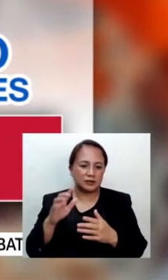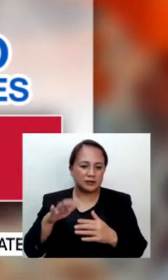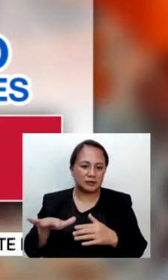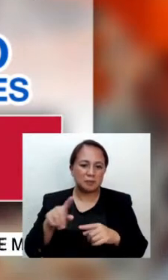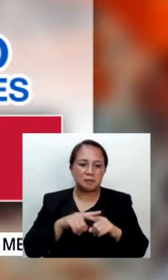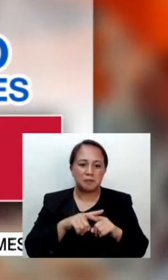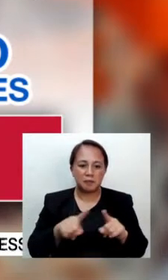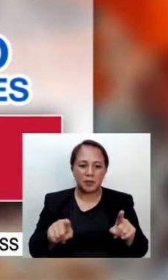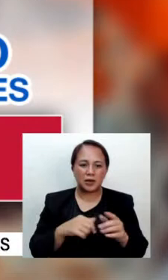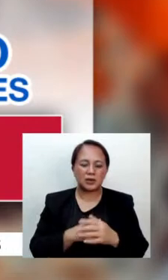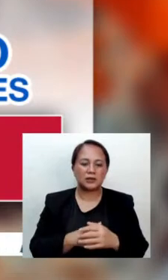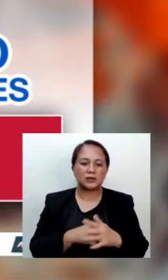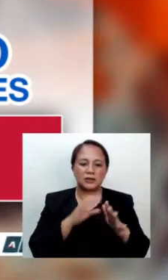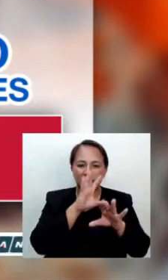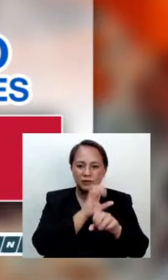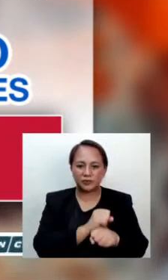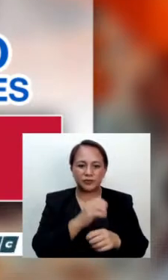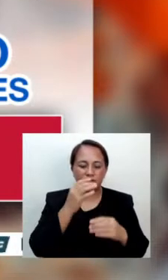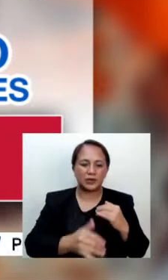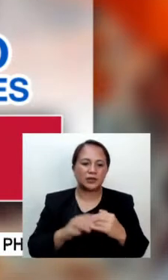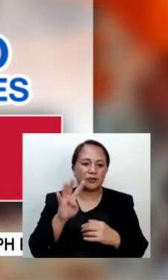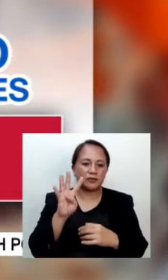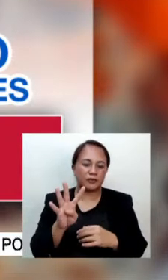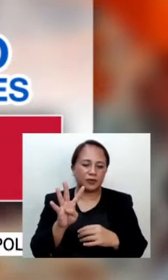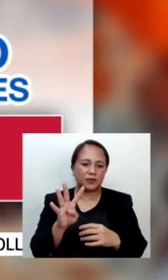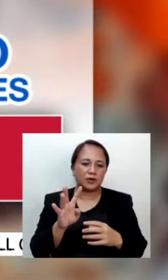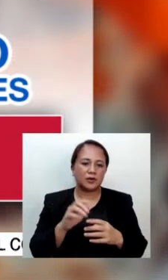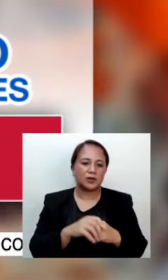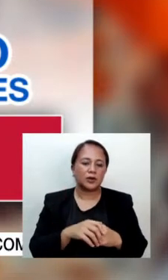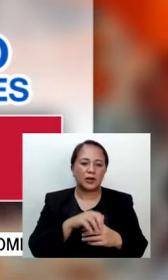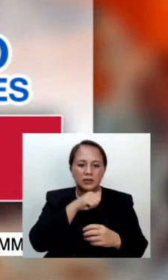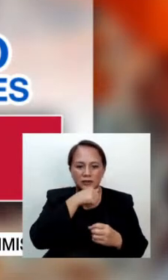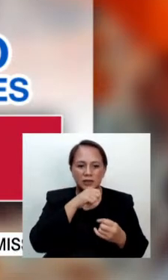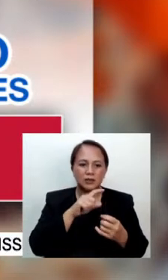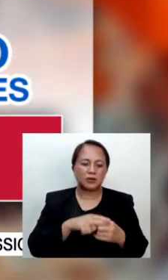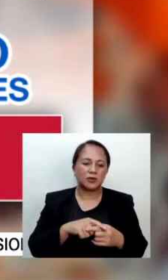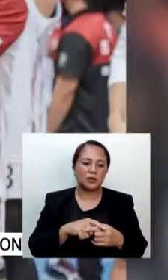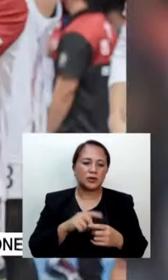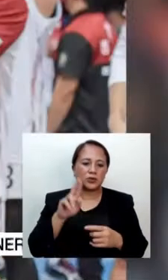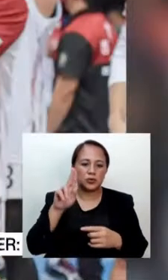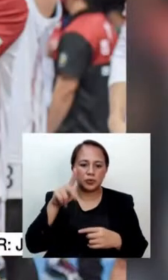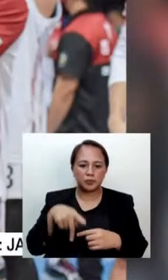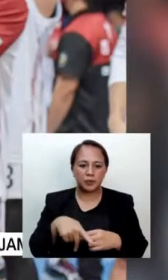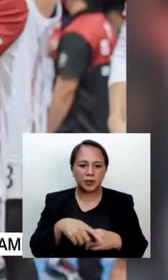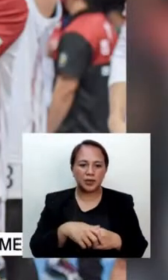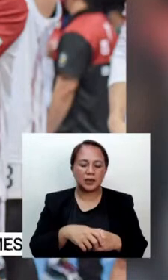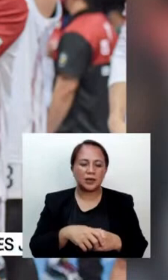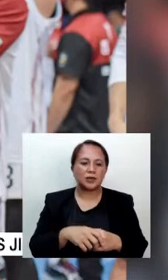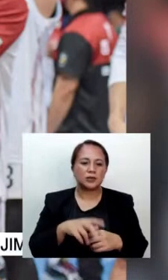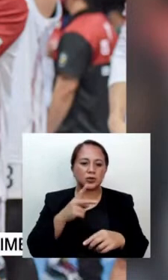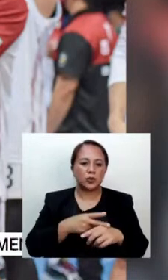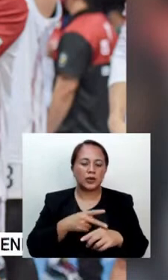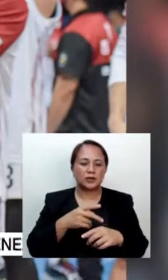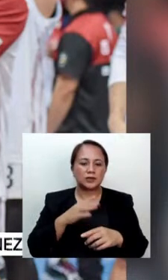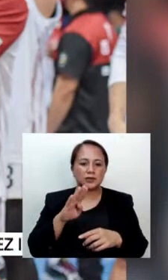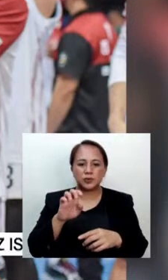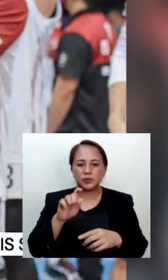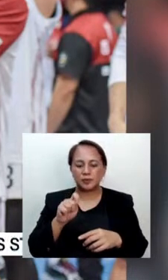there will be a traditional Final Four format with Ateneo and UP holding the